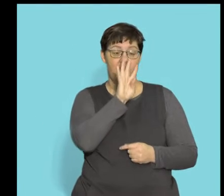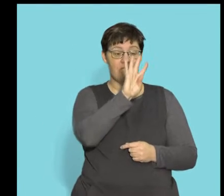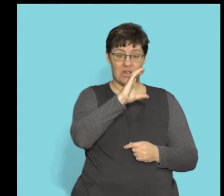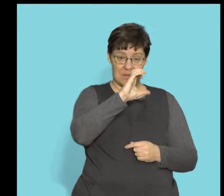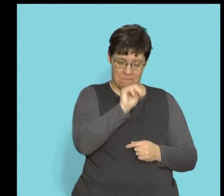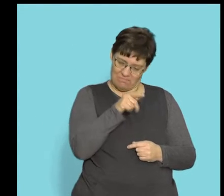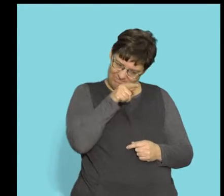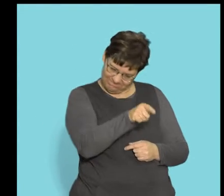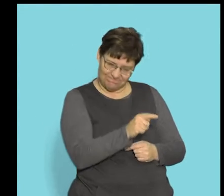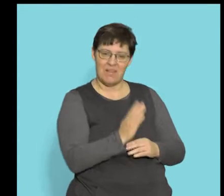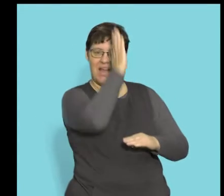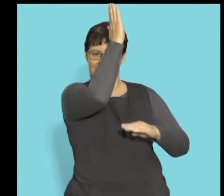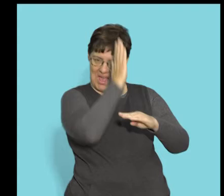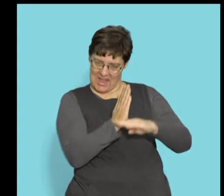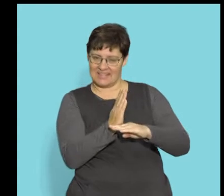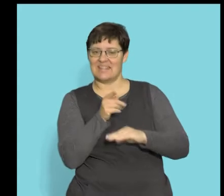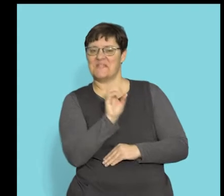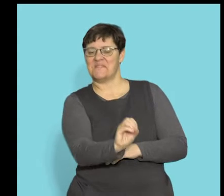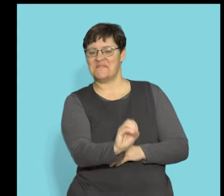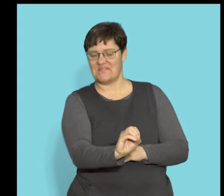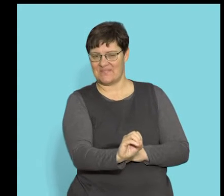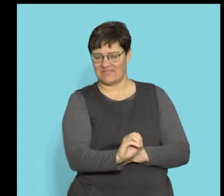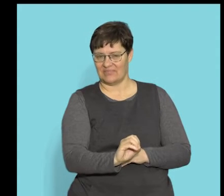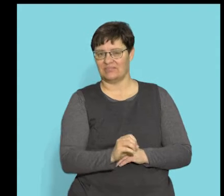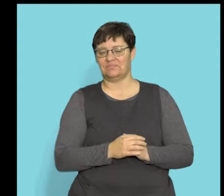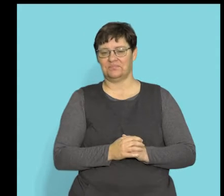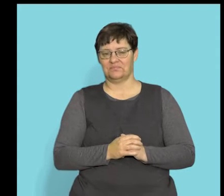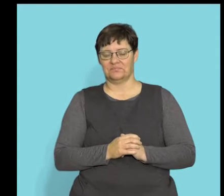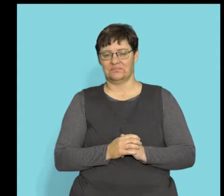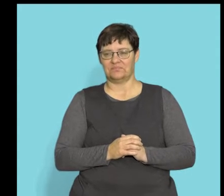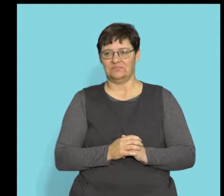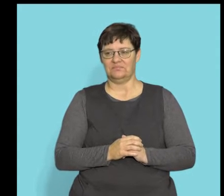4 centimeters represents the perpendicular